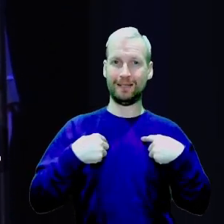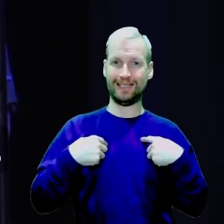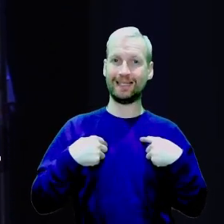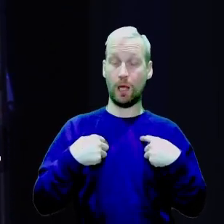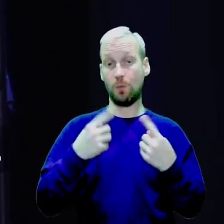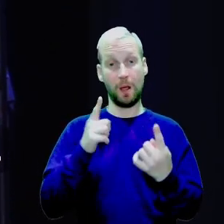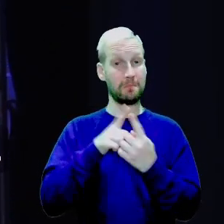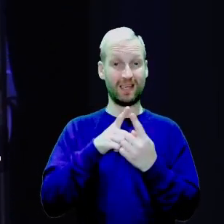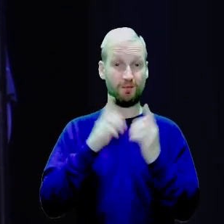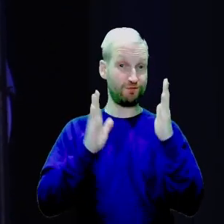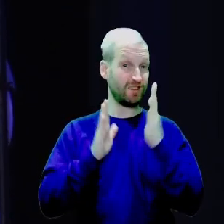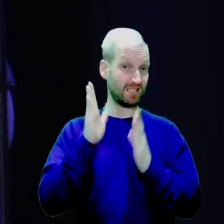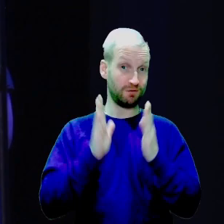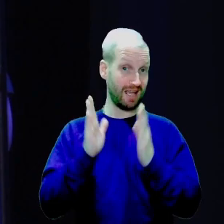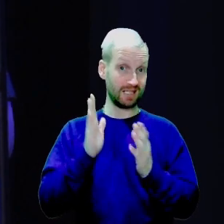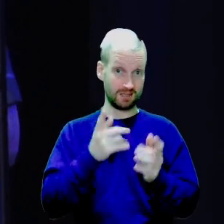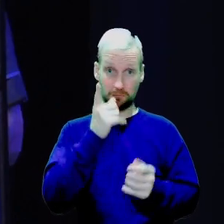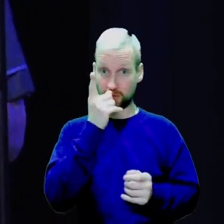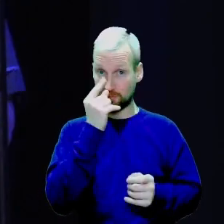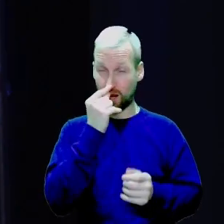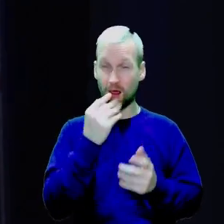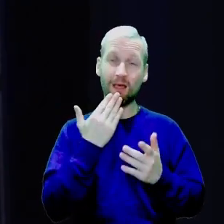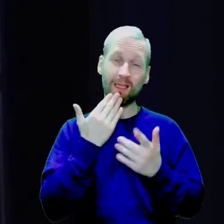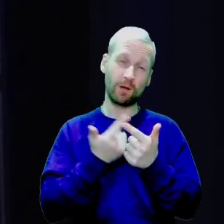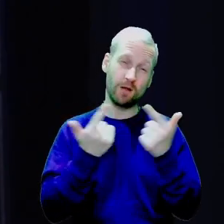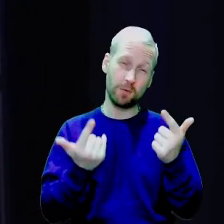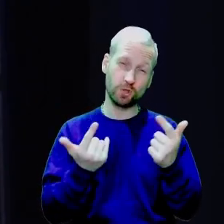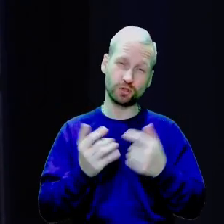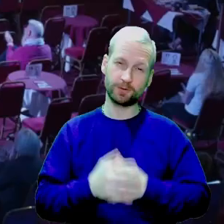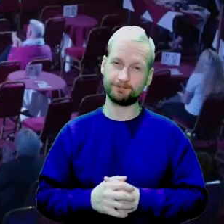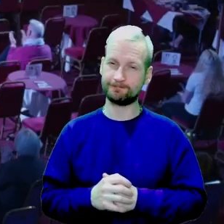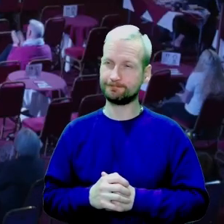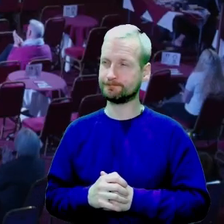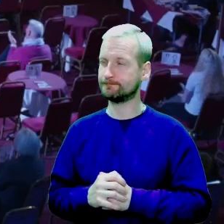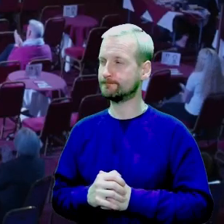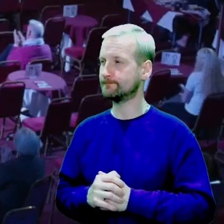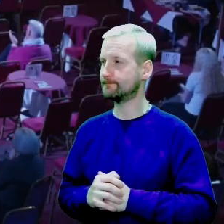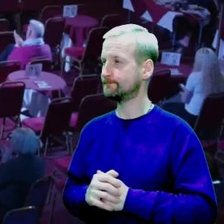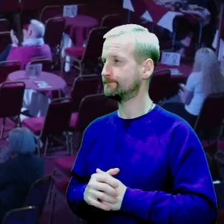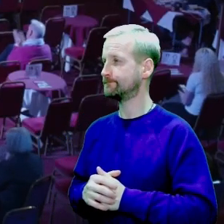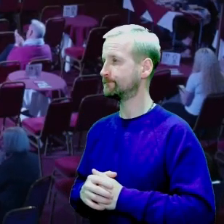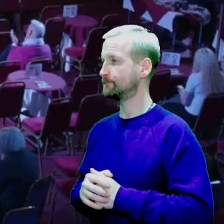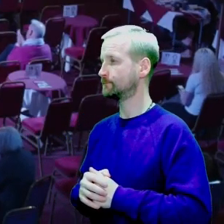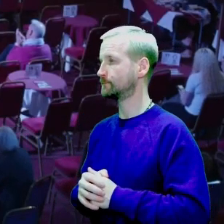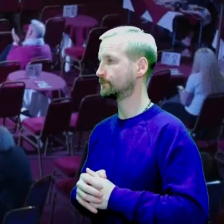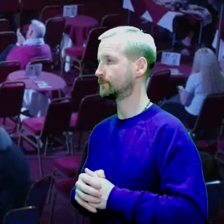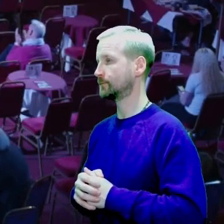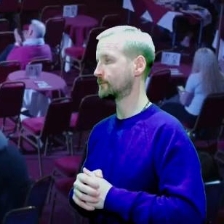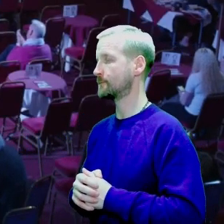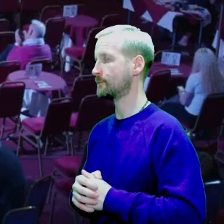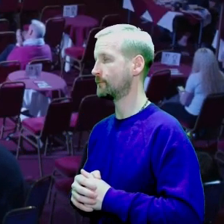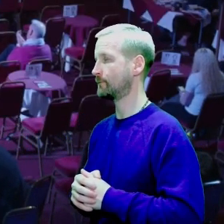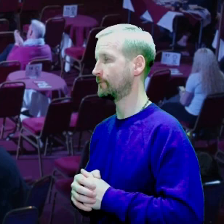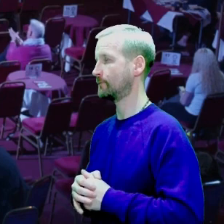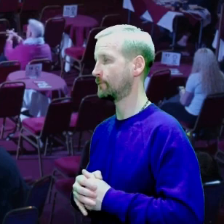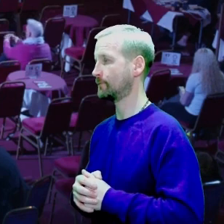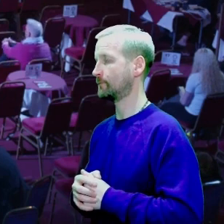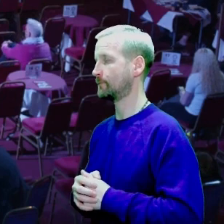meet again in person. Thank you very much. Thank you.